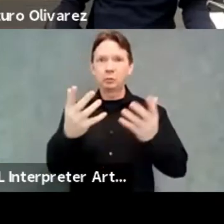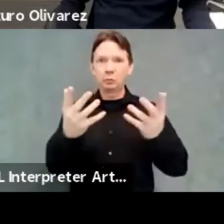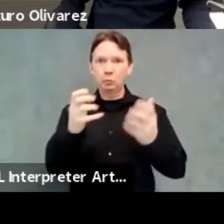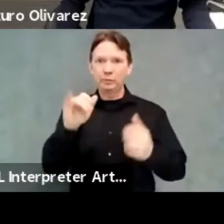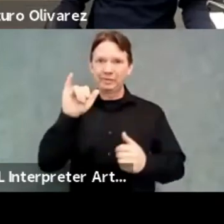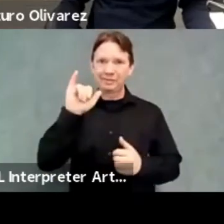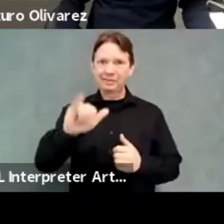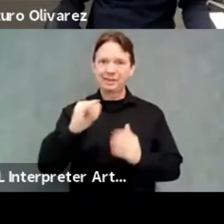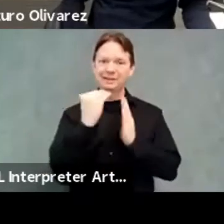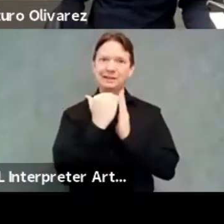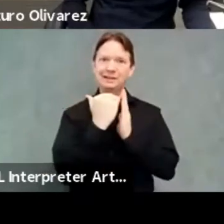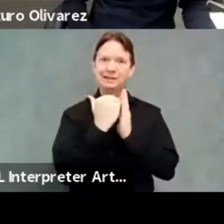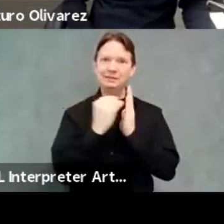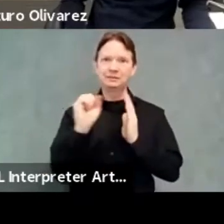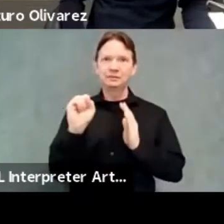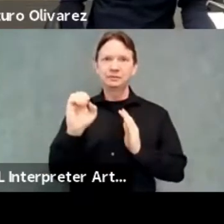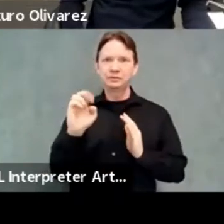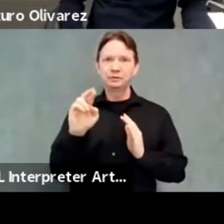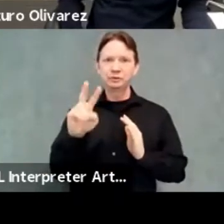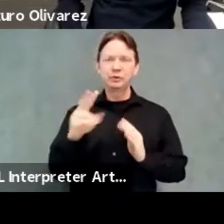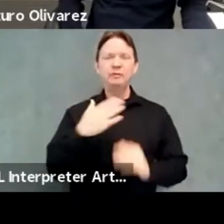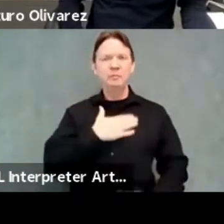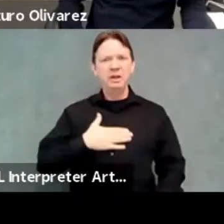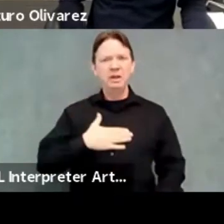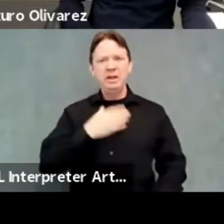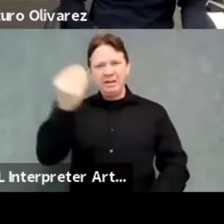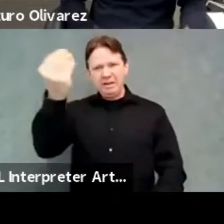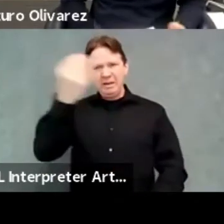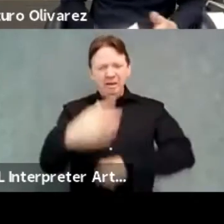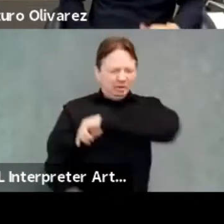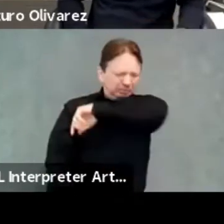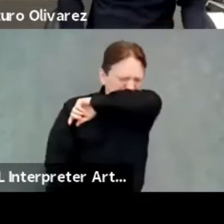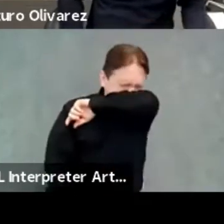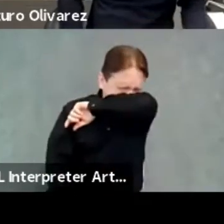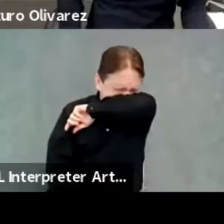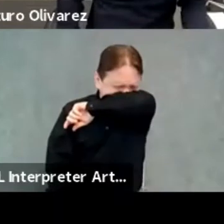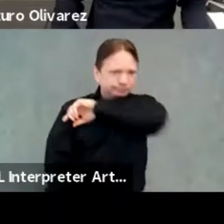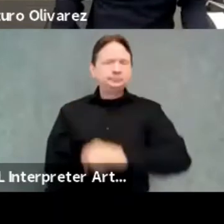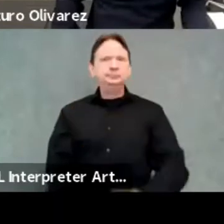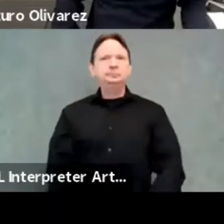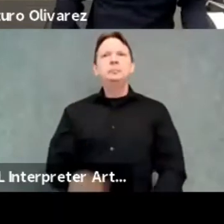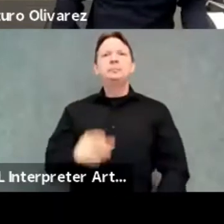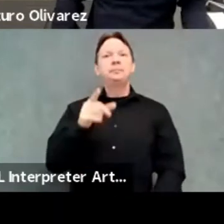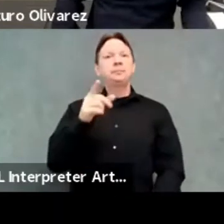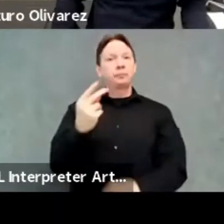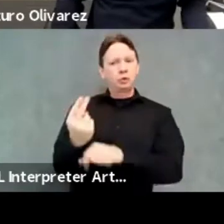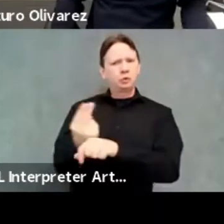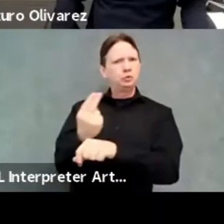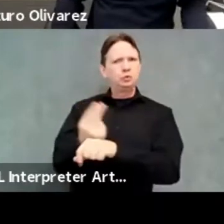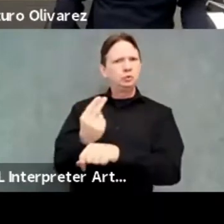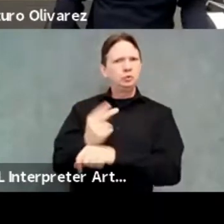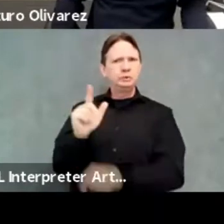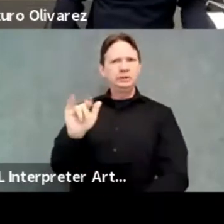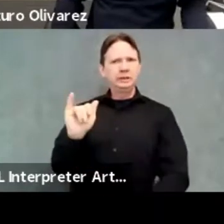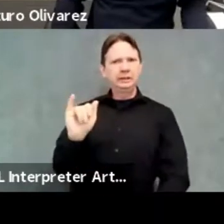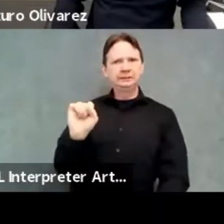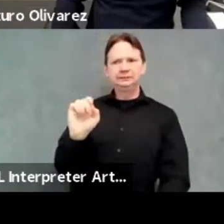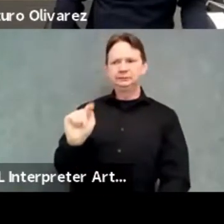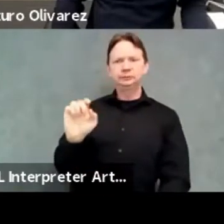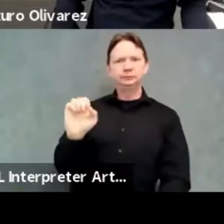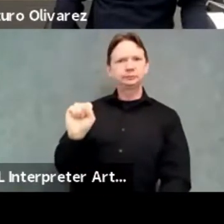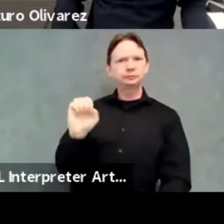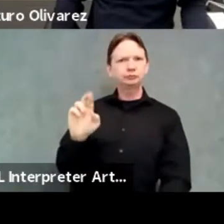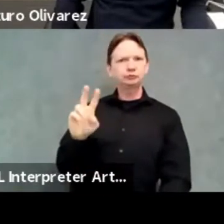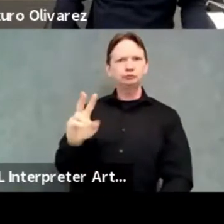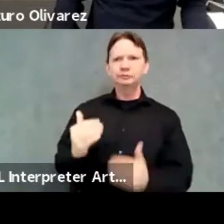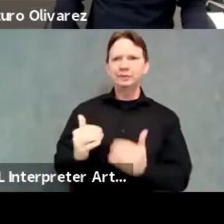at some point this summer, hopefully. How you use your listserv is up to you. Some SIGs do a digest at the end of the week.